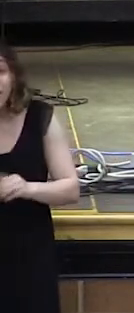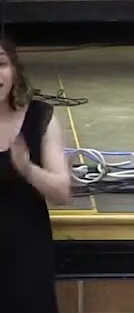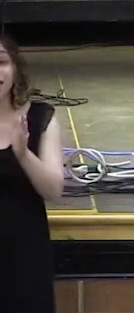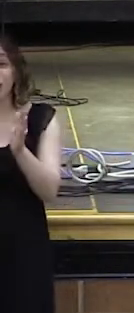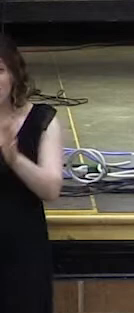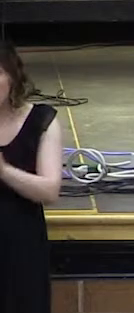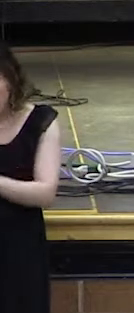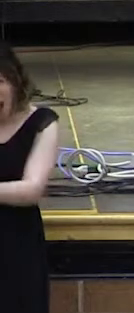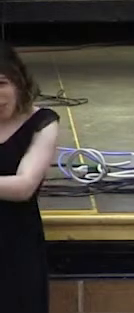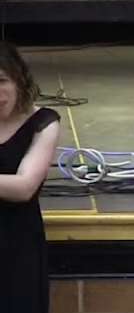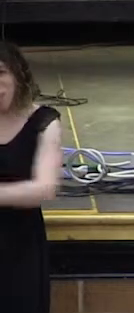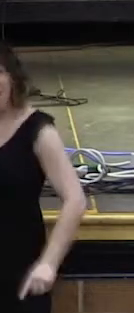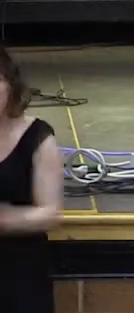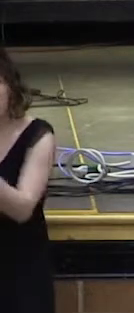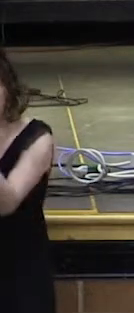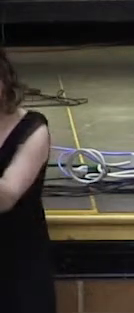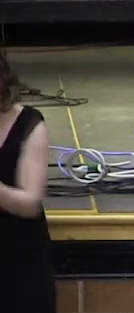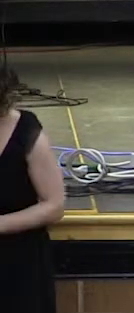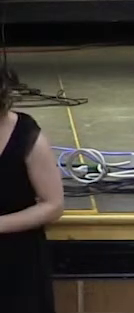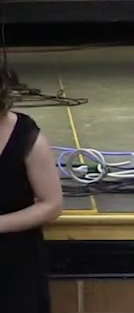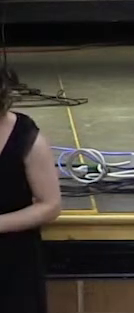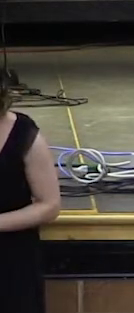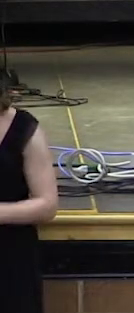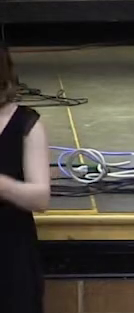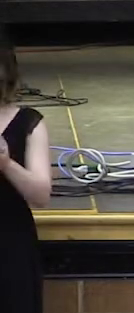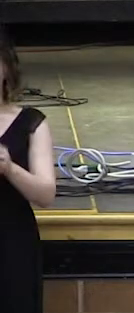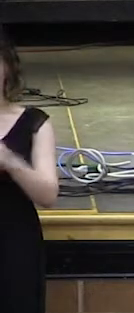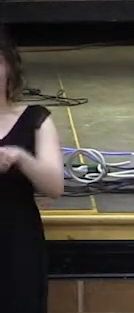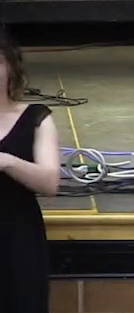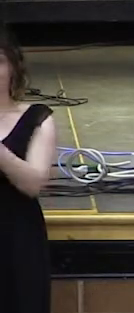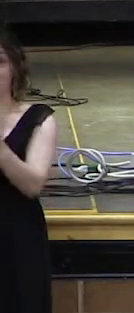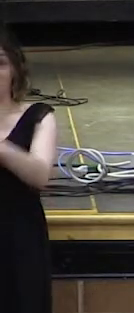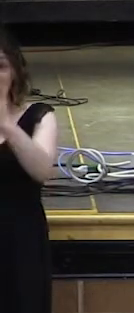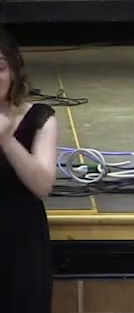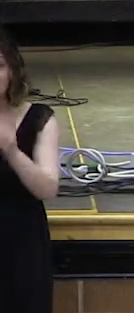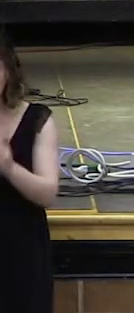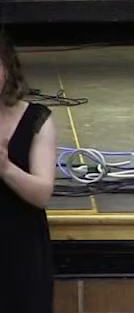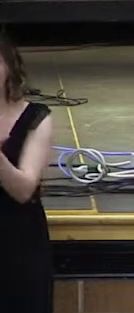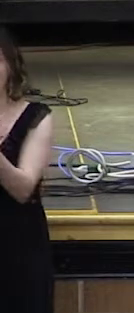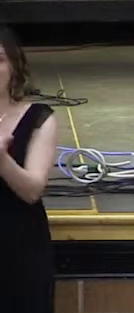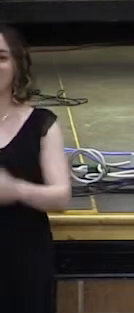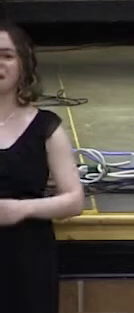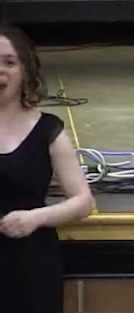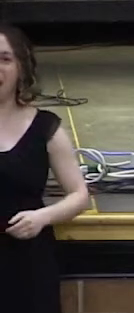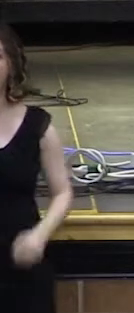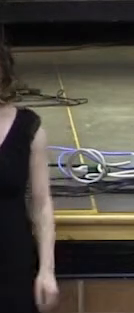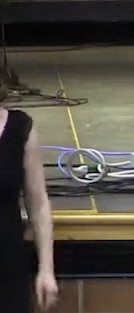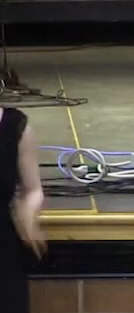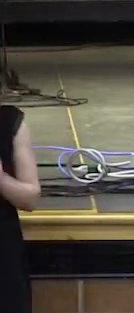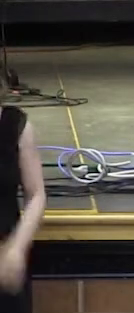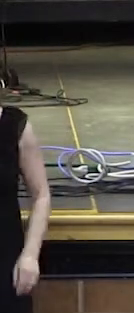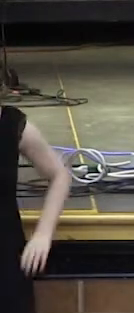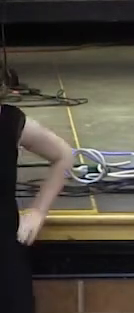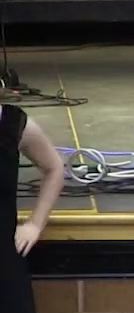closest one to Jesus he didn't open the book saying I'm the last living Apostle I'm the man of God I was best friends with Jesus he opened this book and said